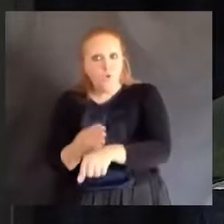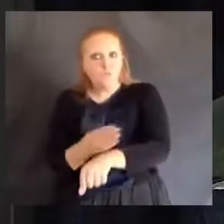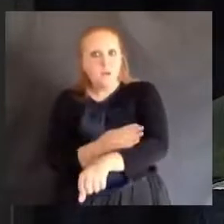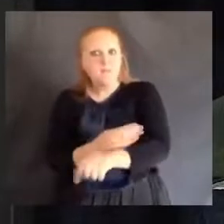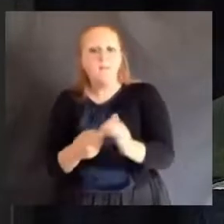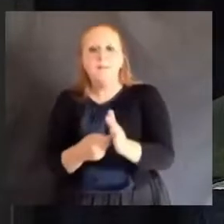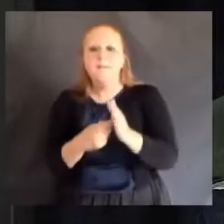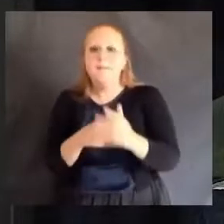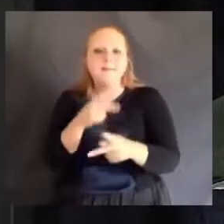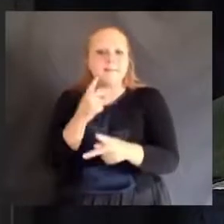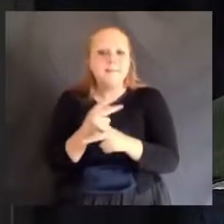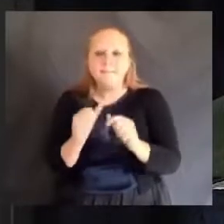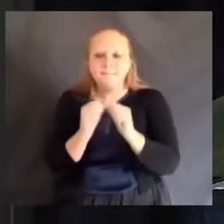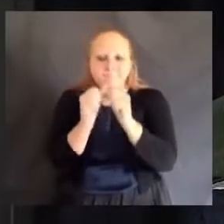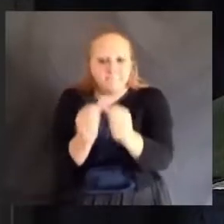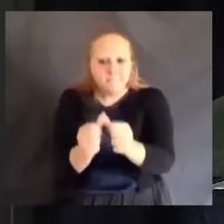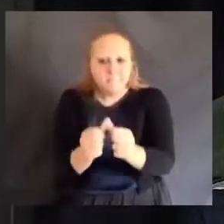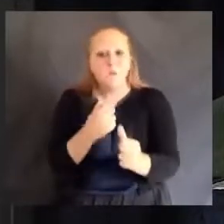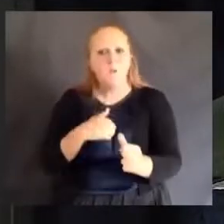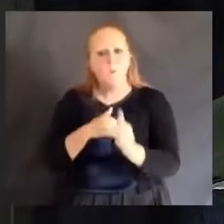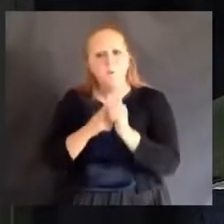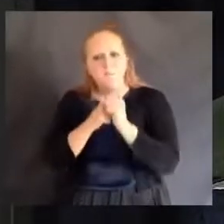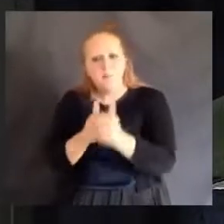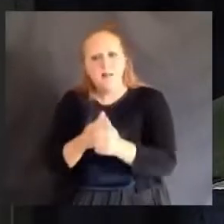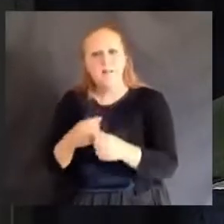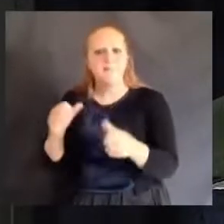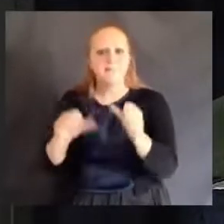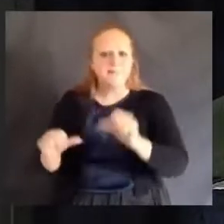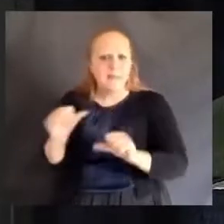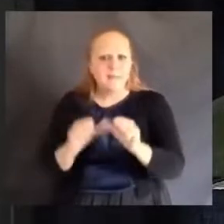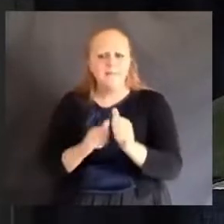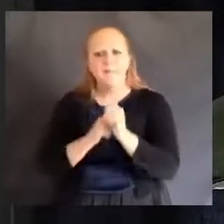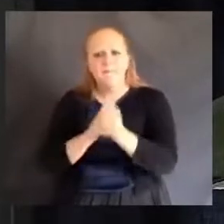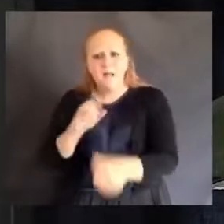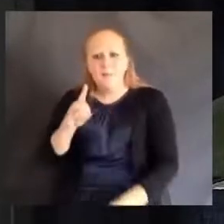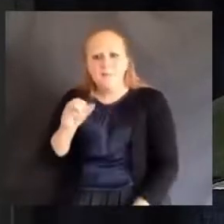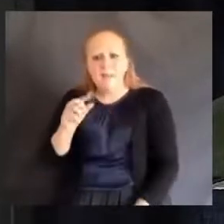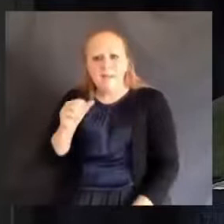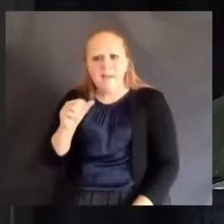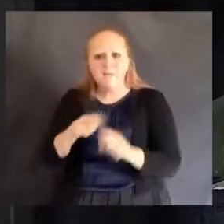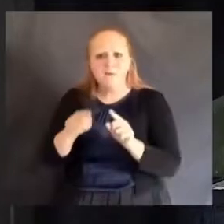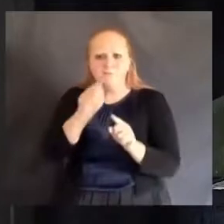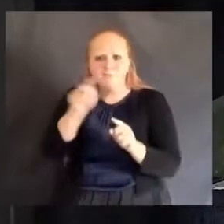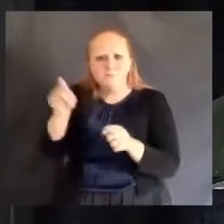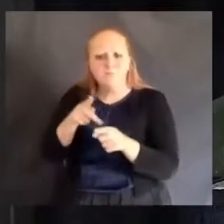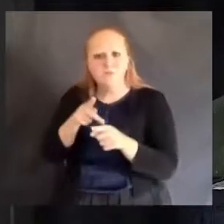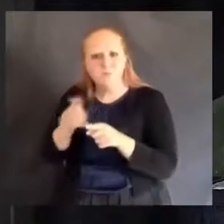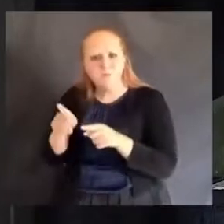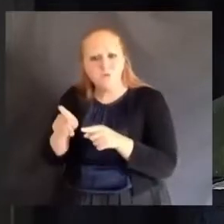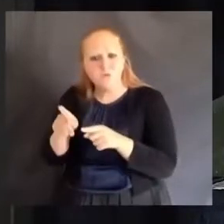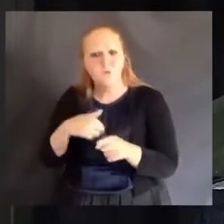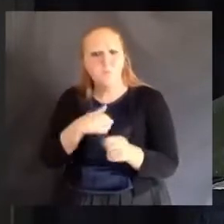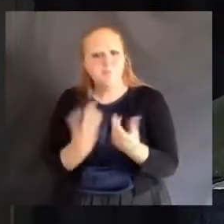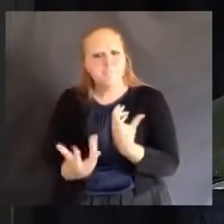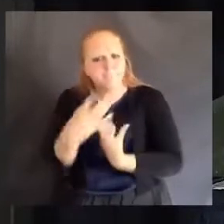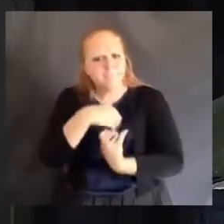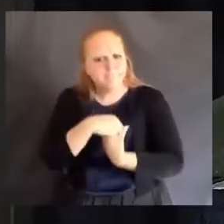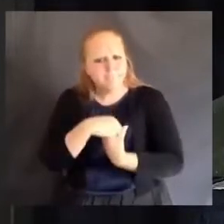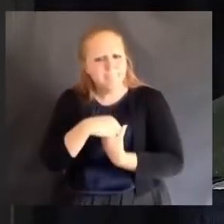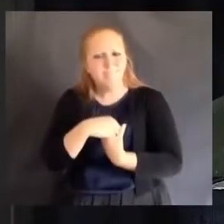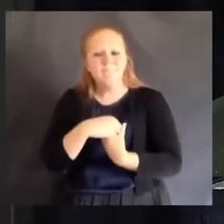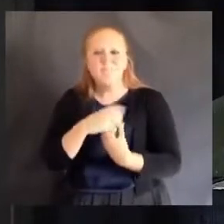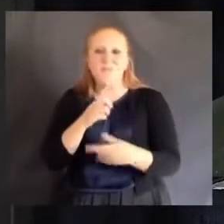and the data and the advice that we're getting from our health professionals. So we're continuing to evolve our approach as the information evolves, like everything with